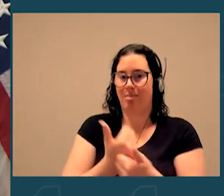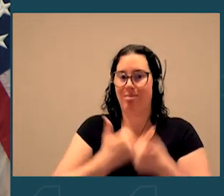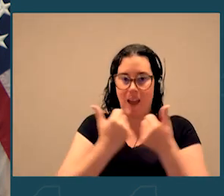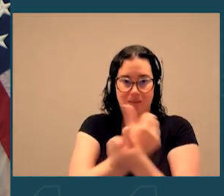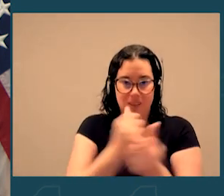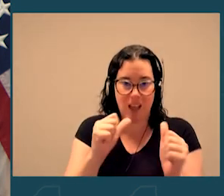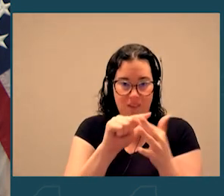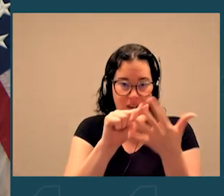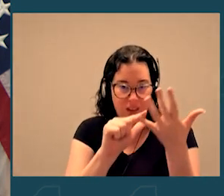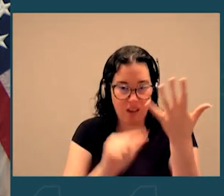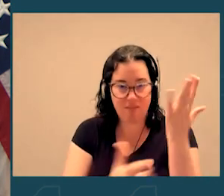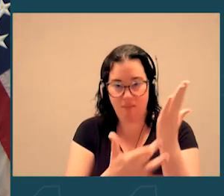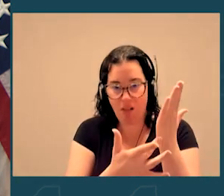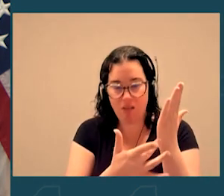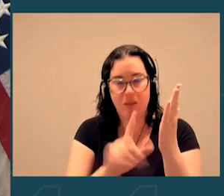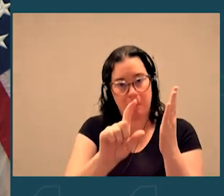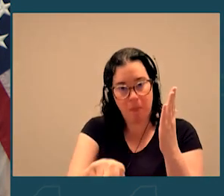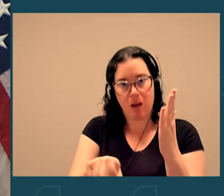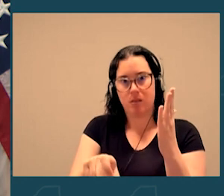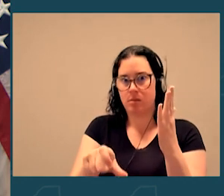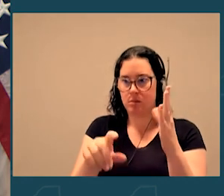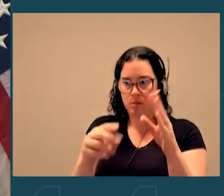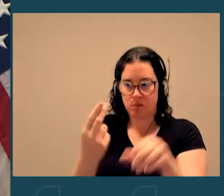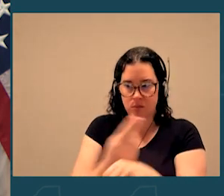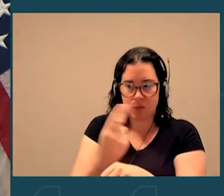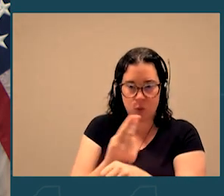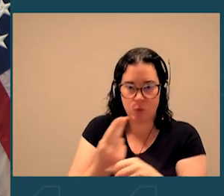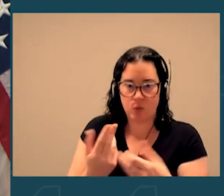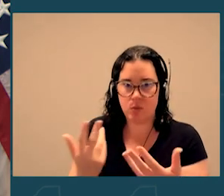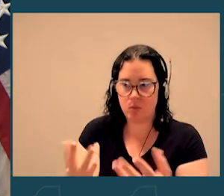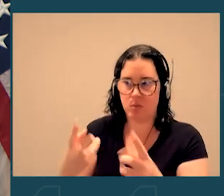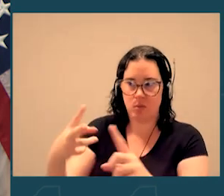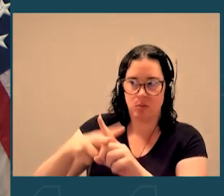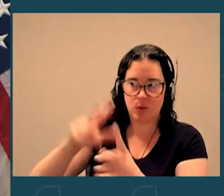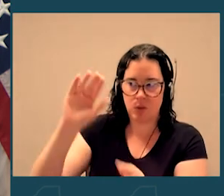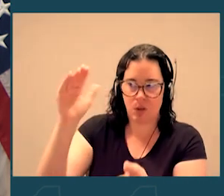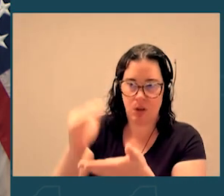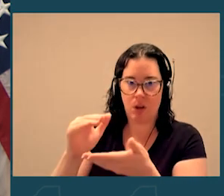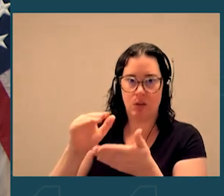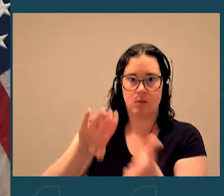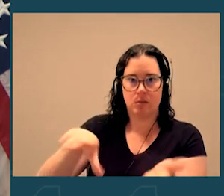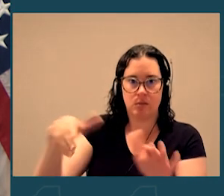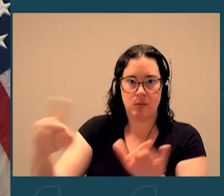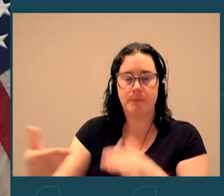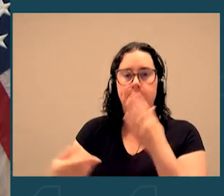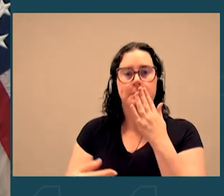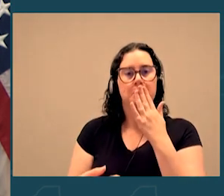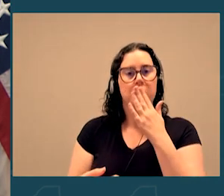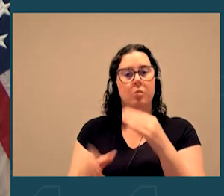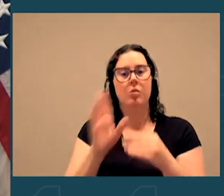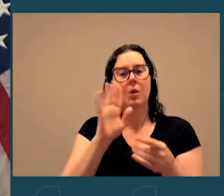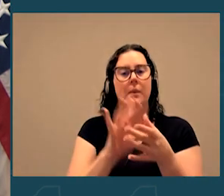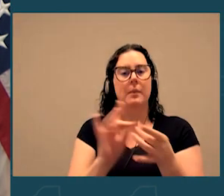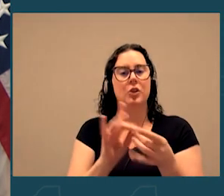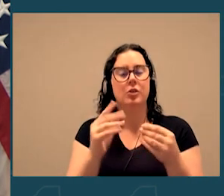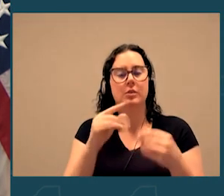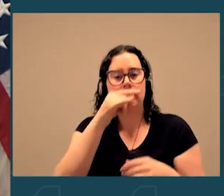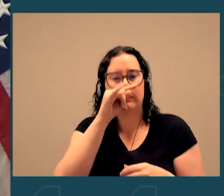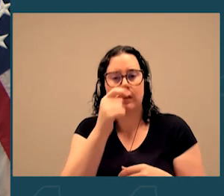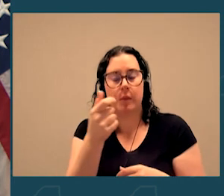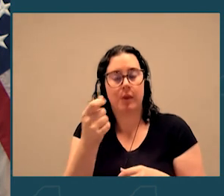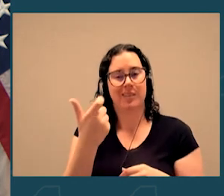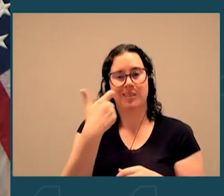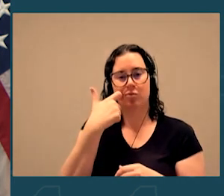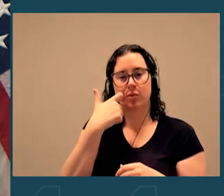testing technology. And lastly, I'll talk about our kids, as I mentioned a little bit. I did convene a group of